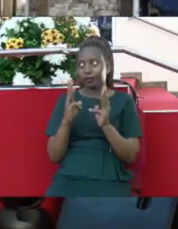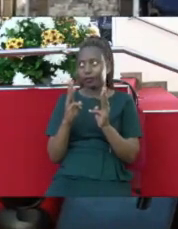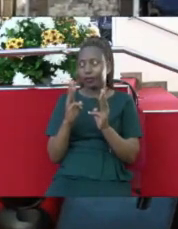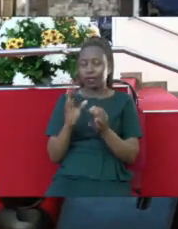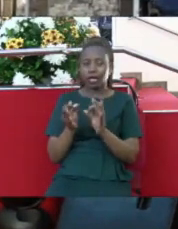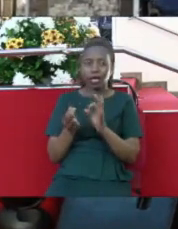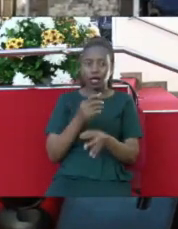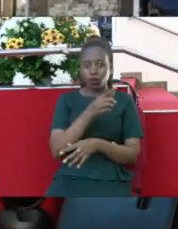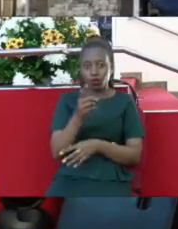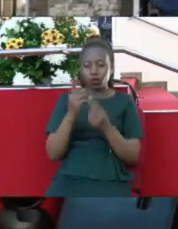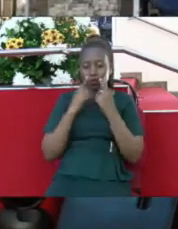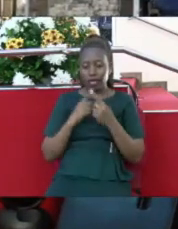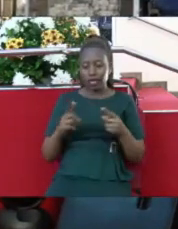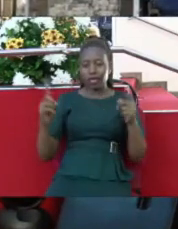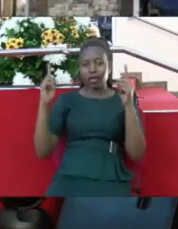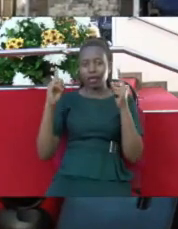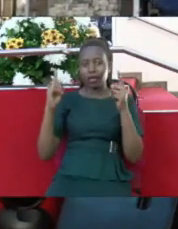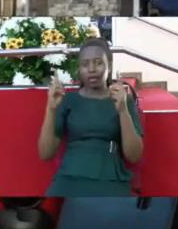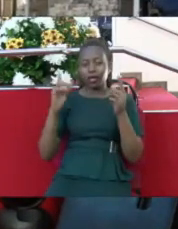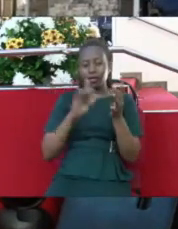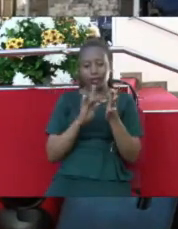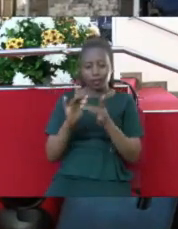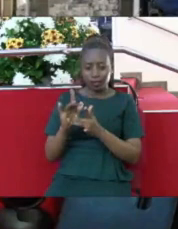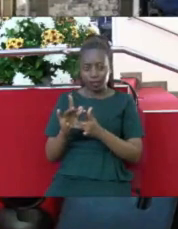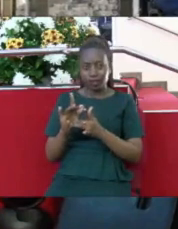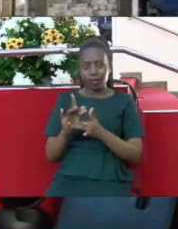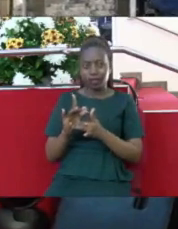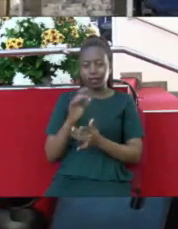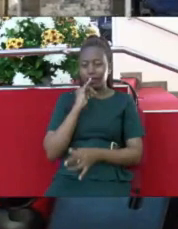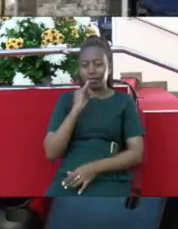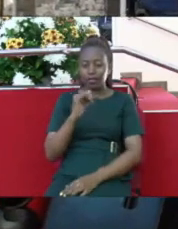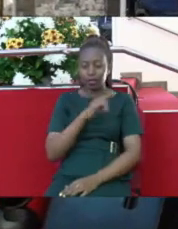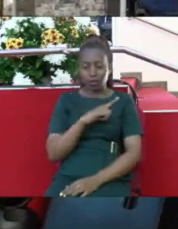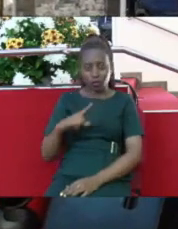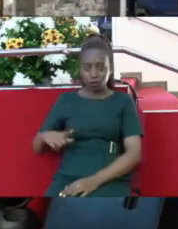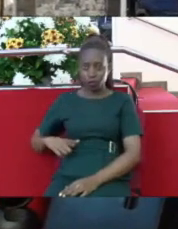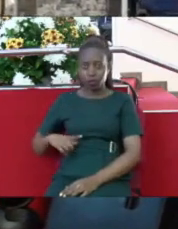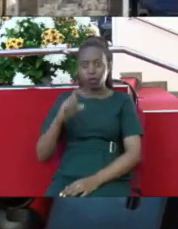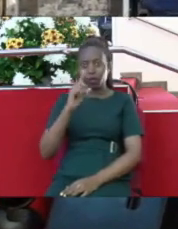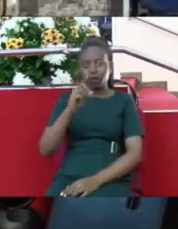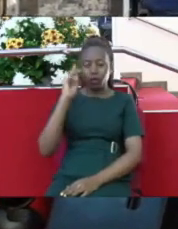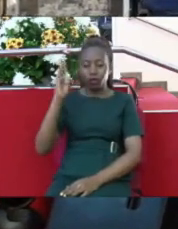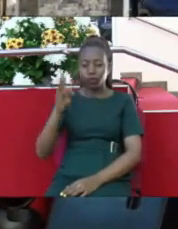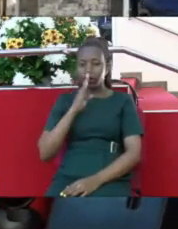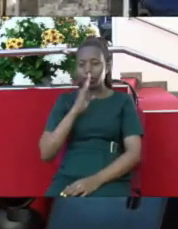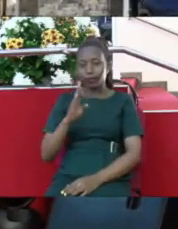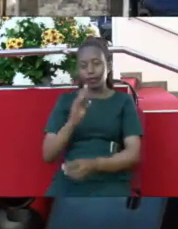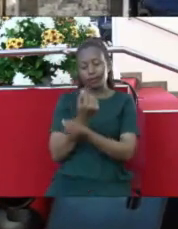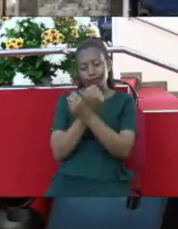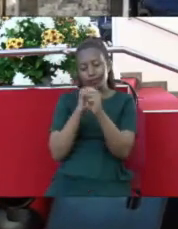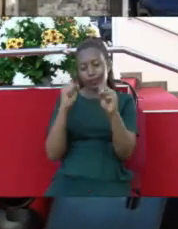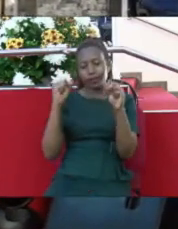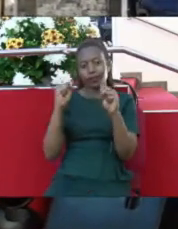mouth Jesus is Lord and believe in your heart that God raised him from the dead, you will be saved. Ukikiri kwa mdomo wako na kuamini katika